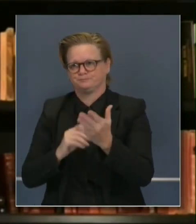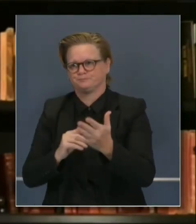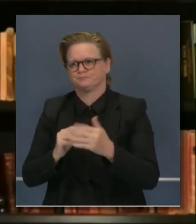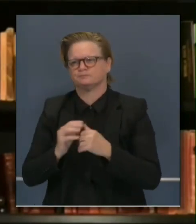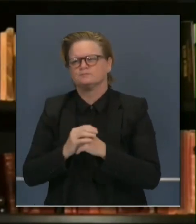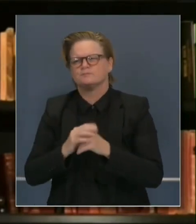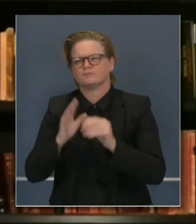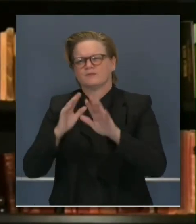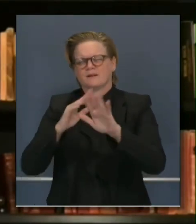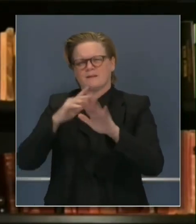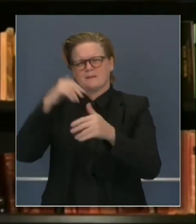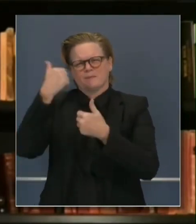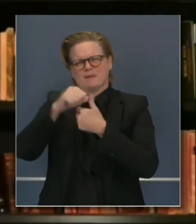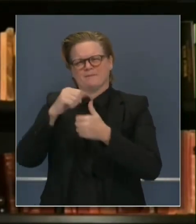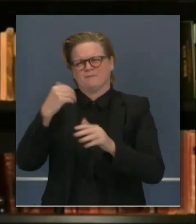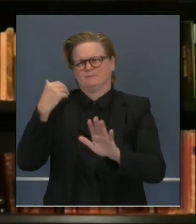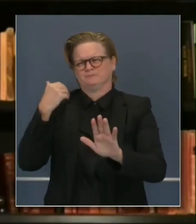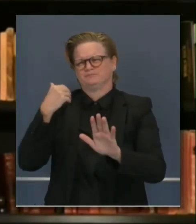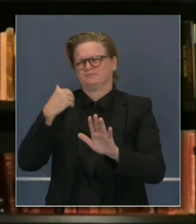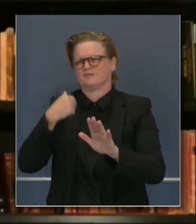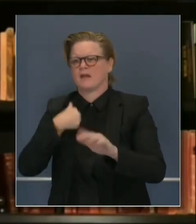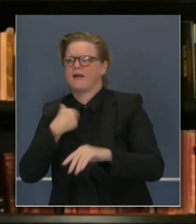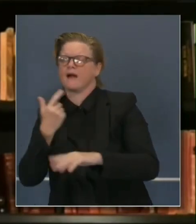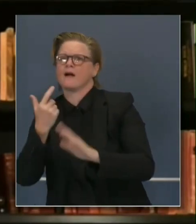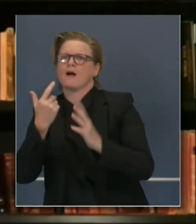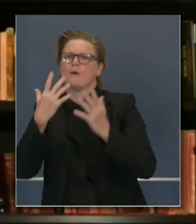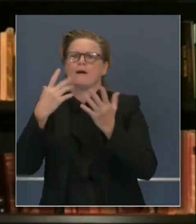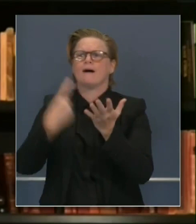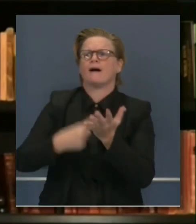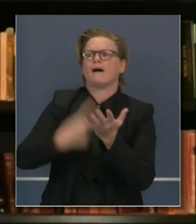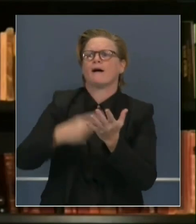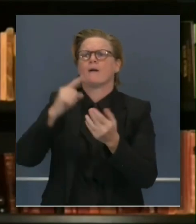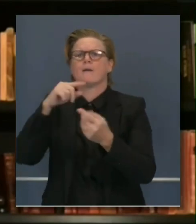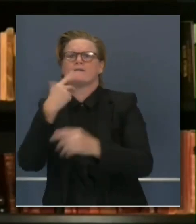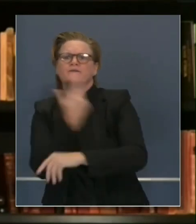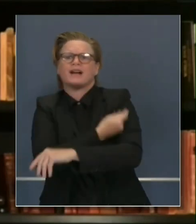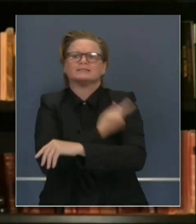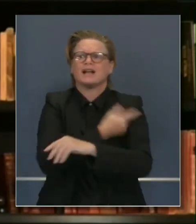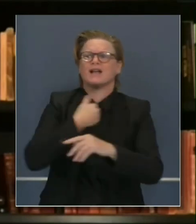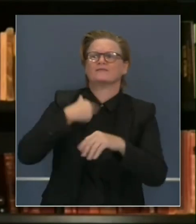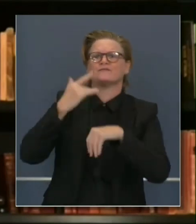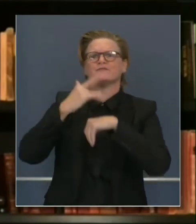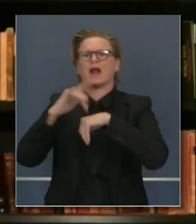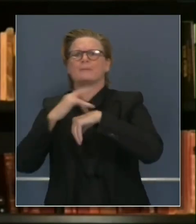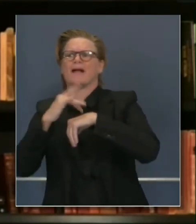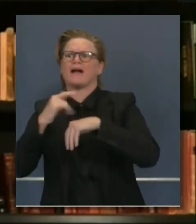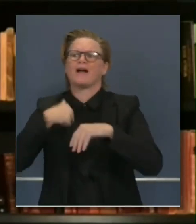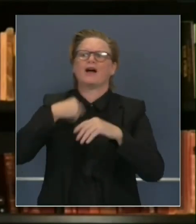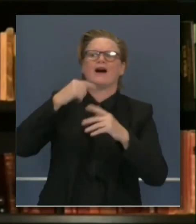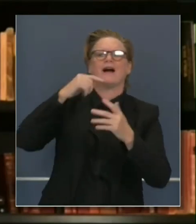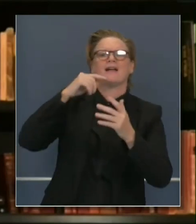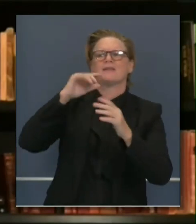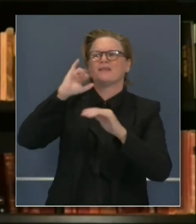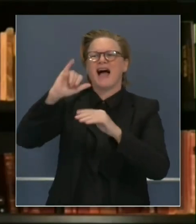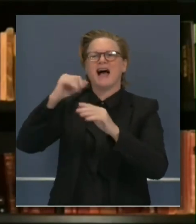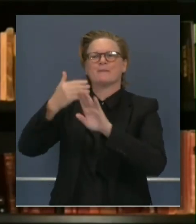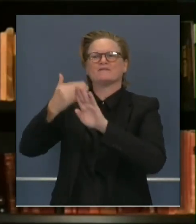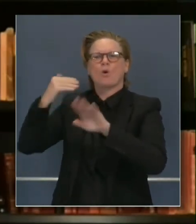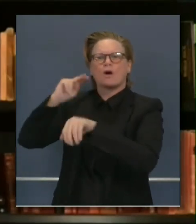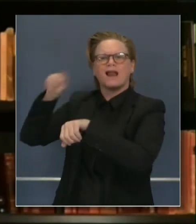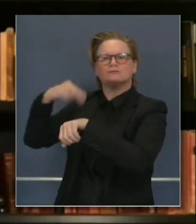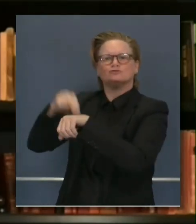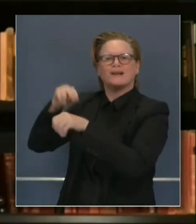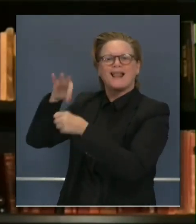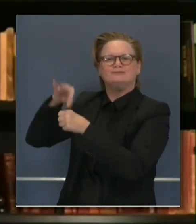promotion that vaccines were going to magically become available before the national election. Again, one